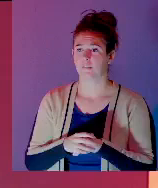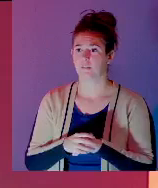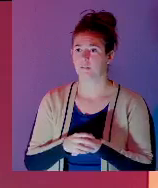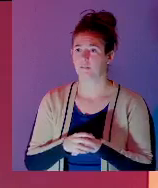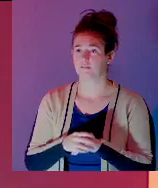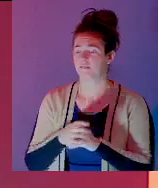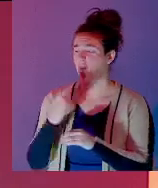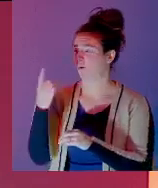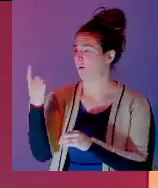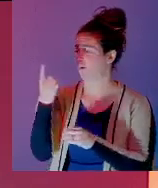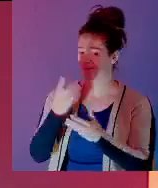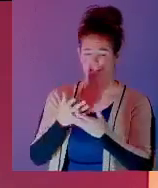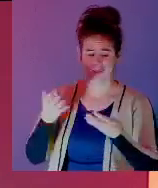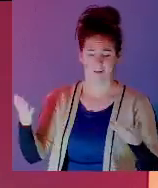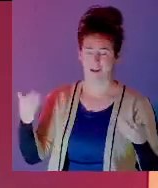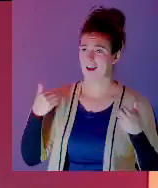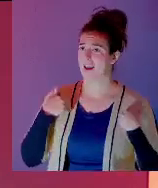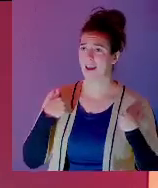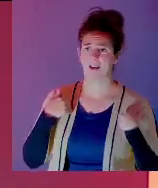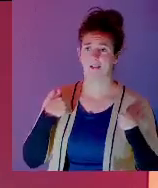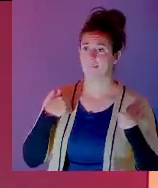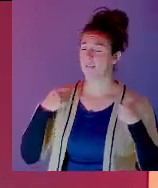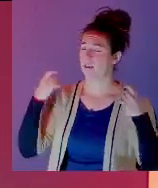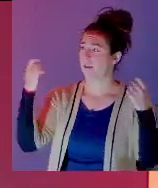all that I have is a